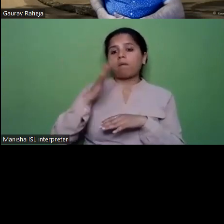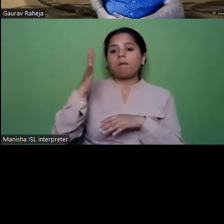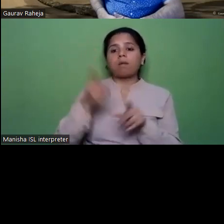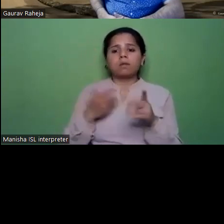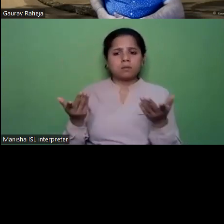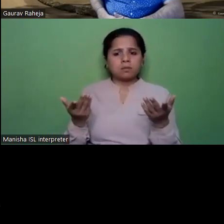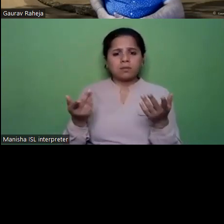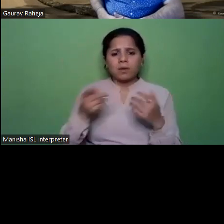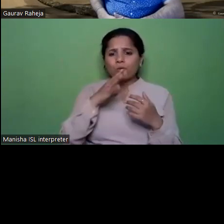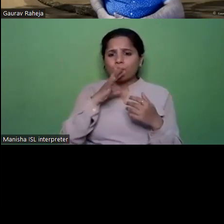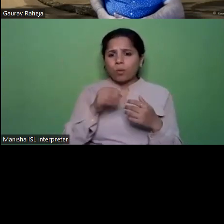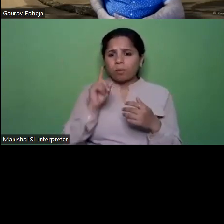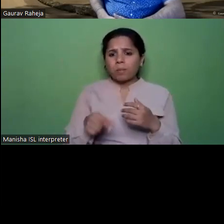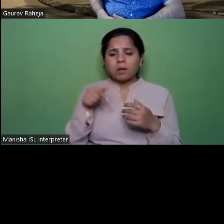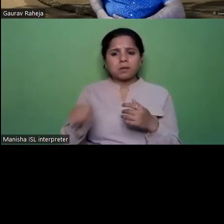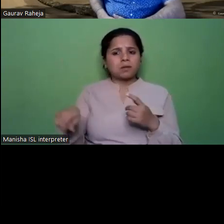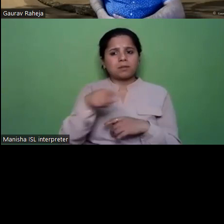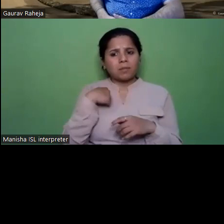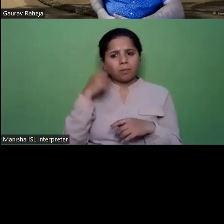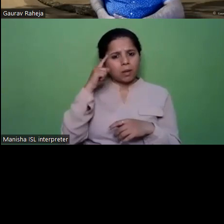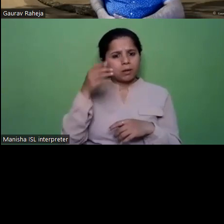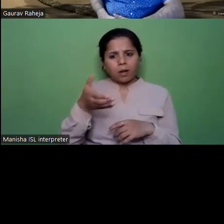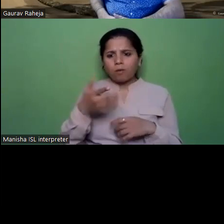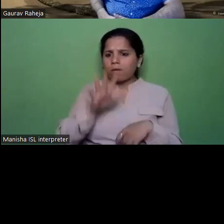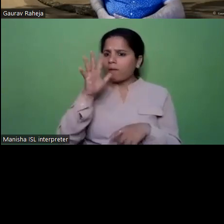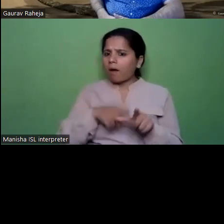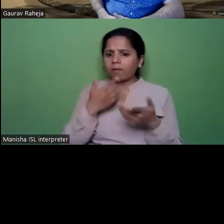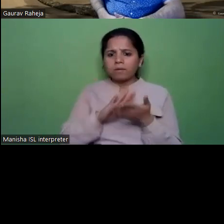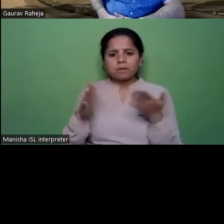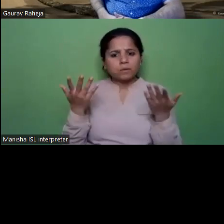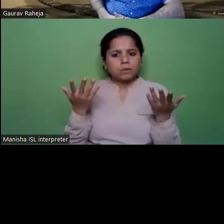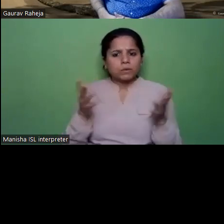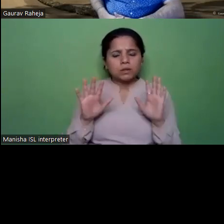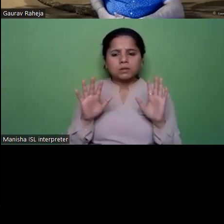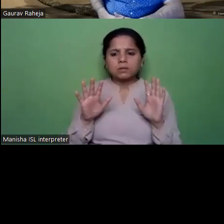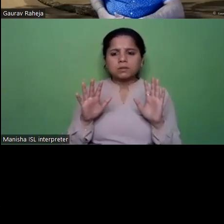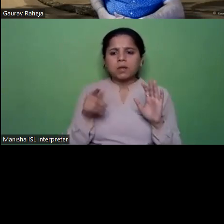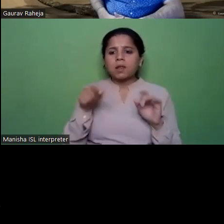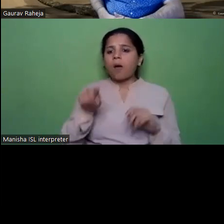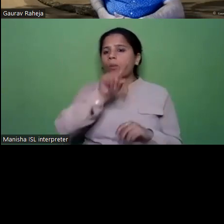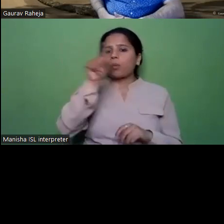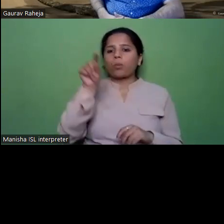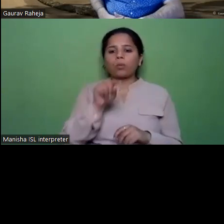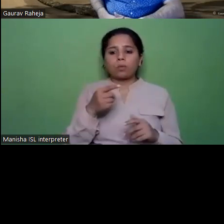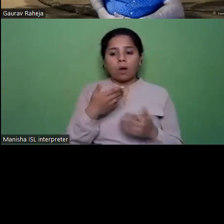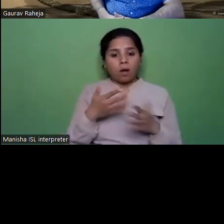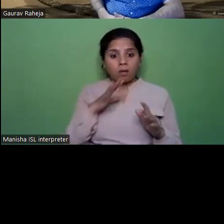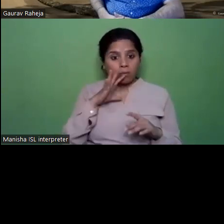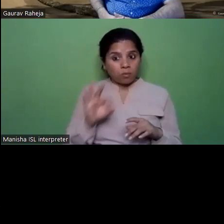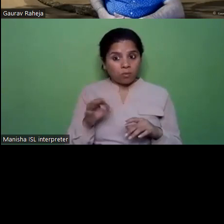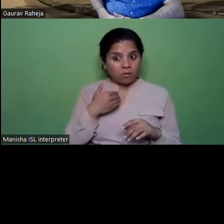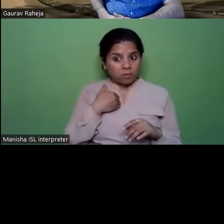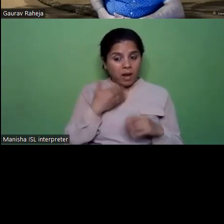should actually be a moment for us to congratulate that 5 years are happening. The question is, have we reached the stage of